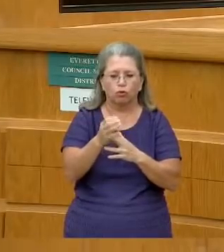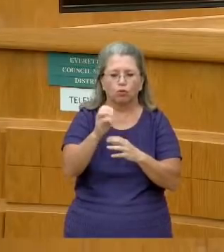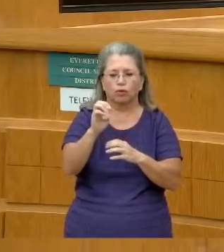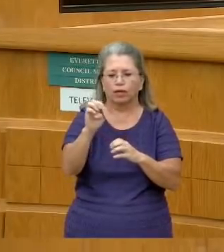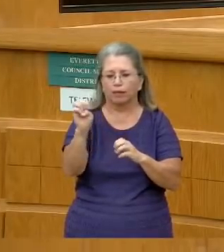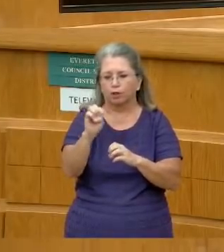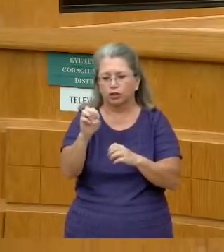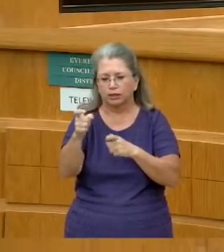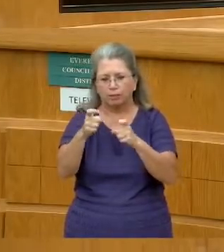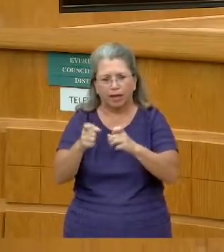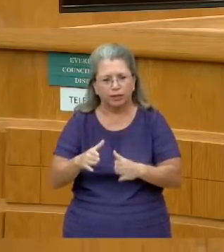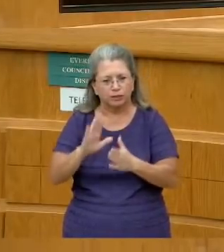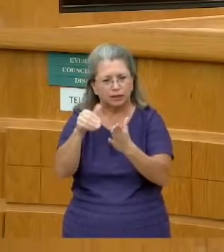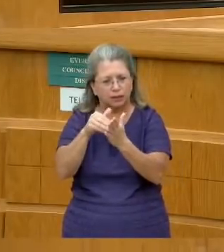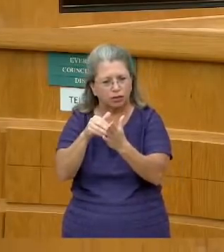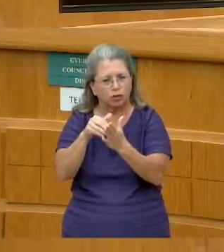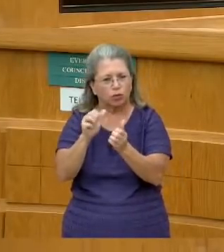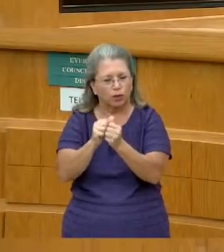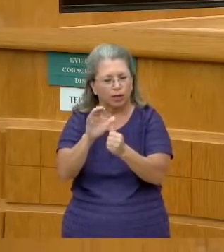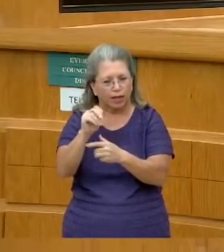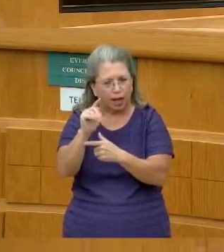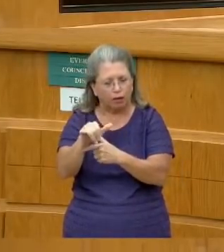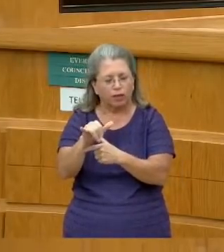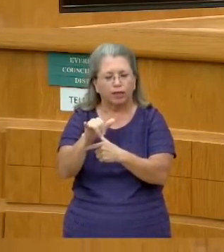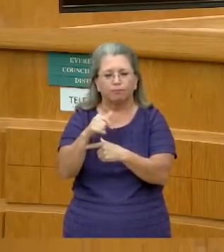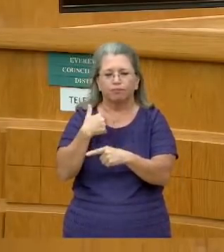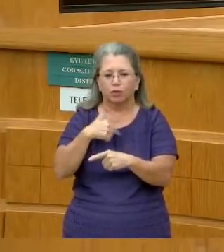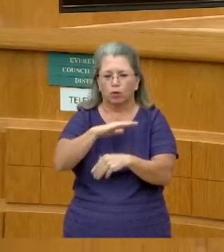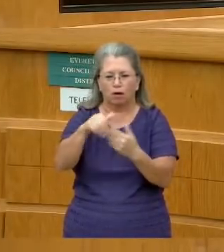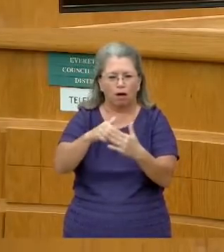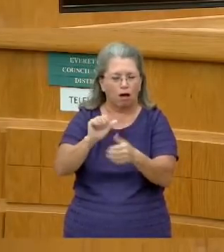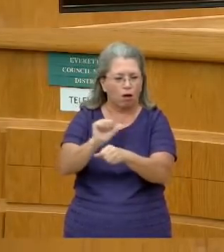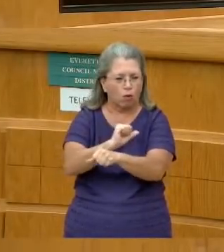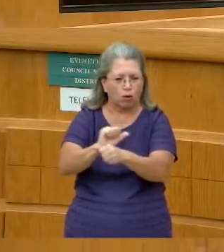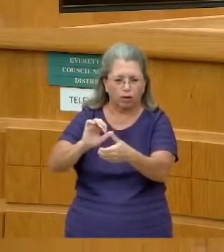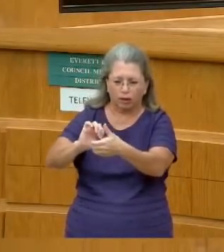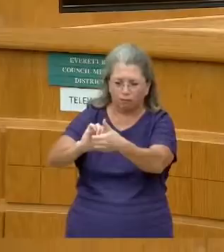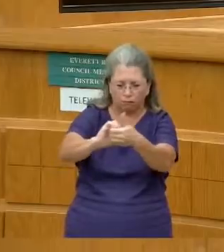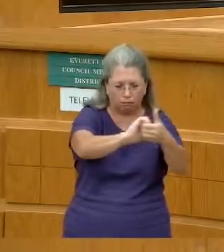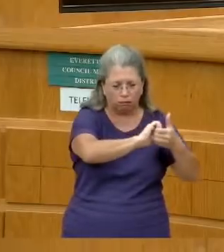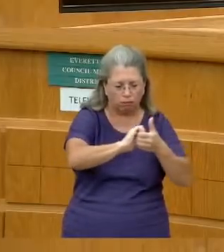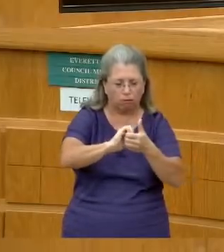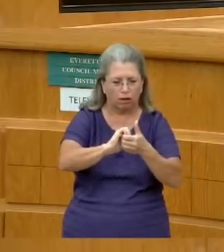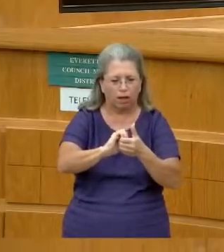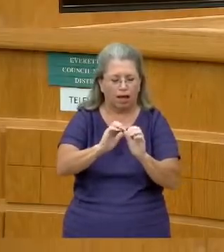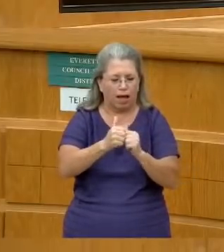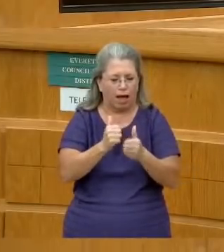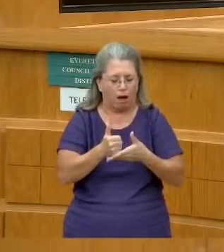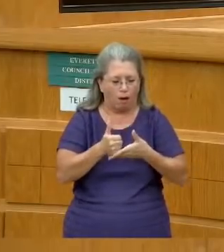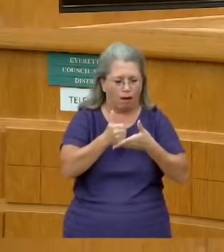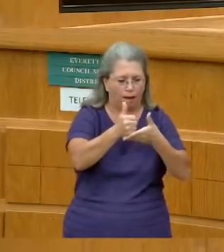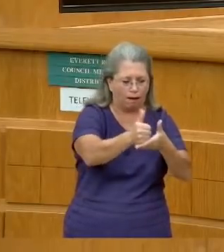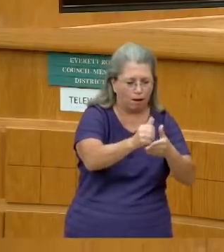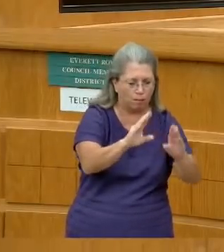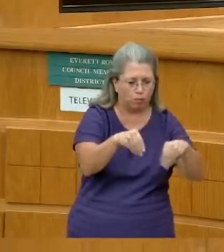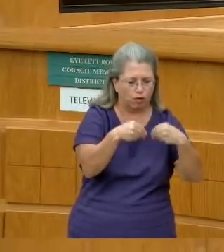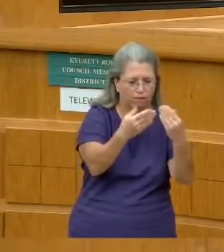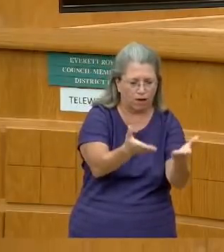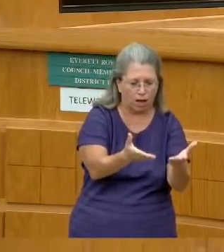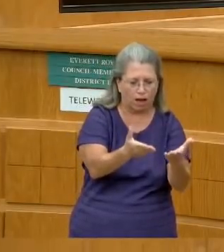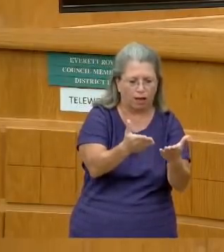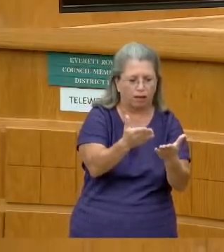the county, we are working hand in hand with these groups to see how we can help them provide all the structure